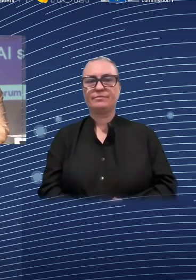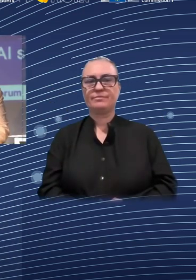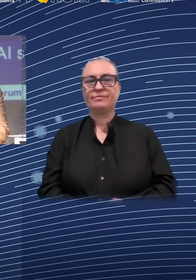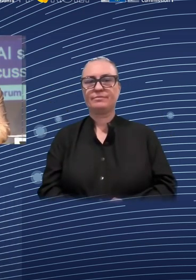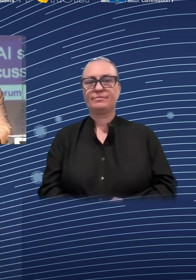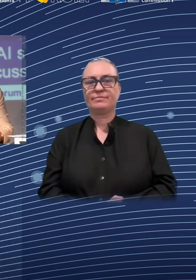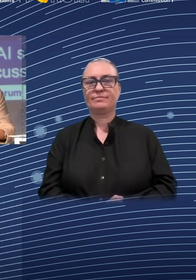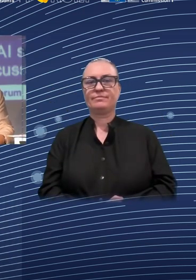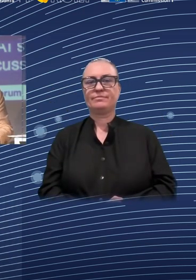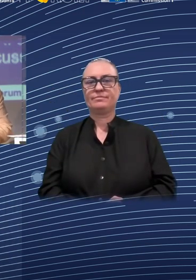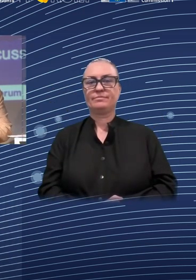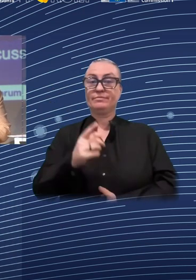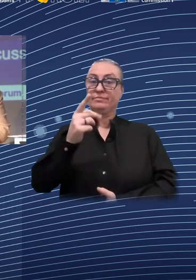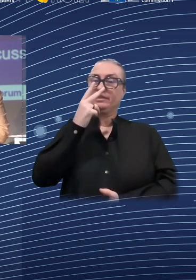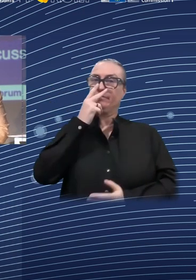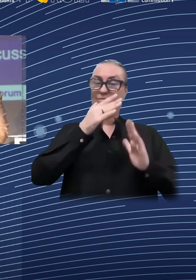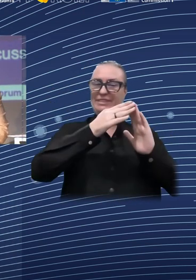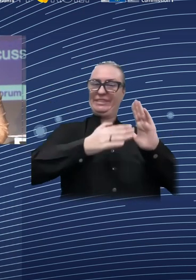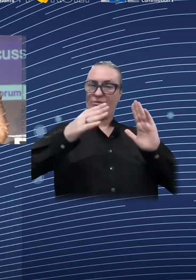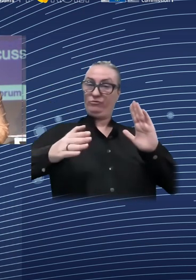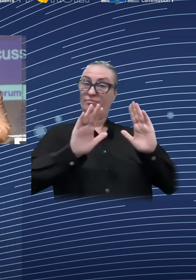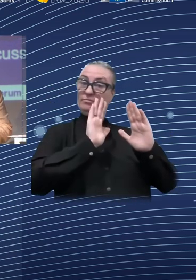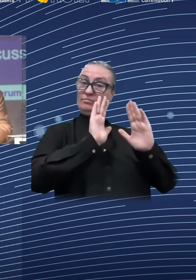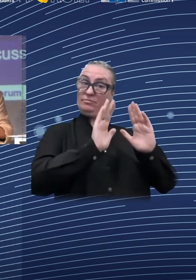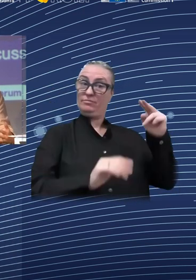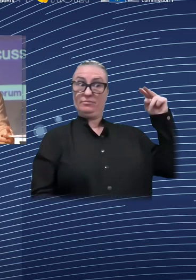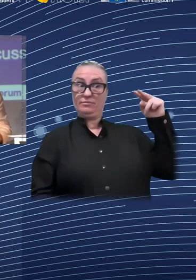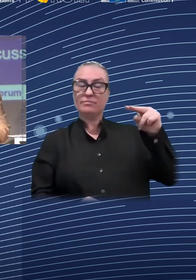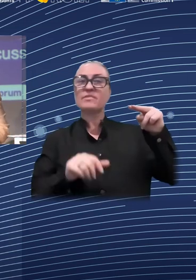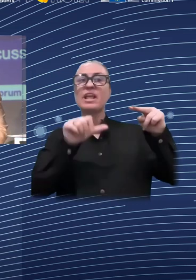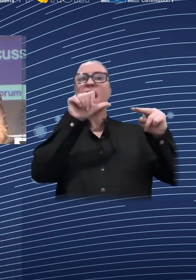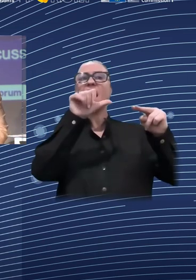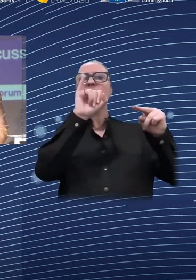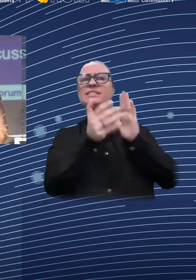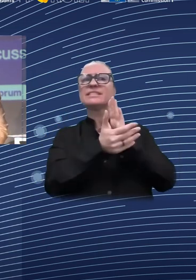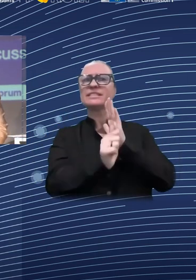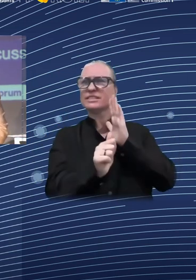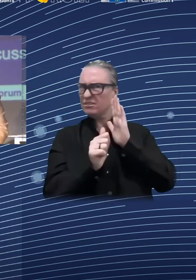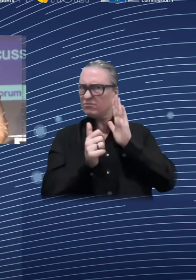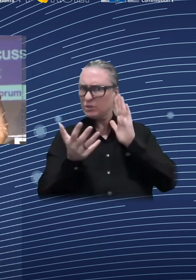like to take a one step back and look at the AI as a broader concept. And